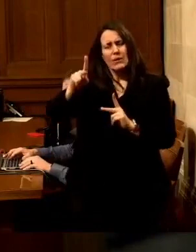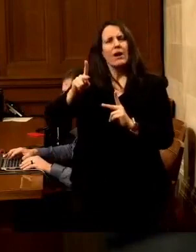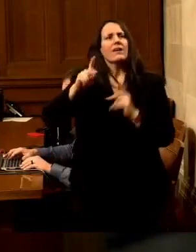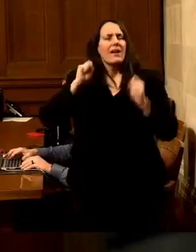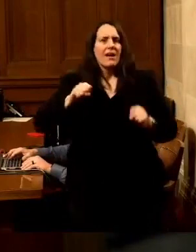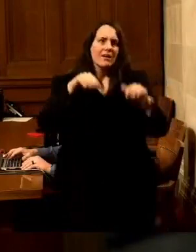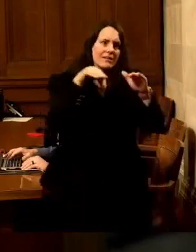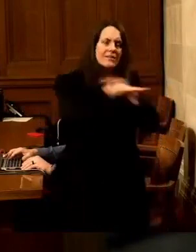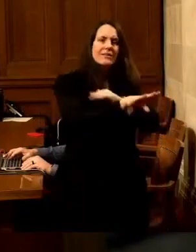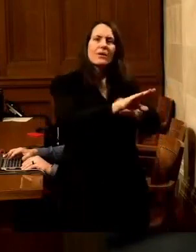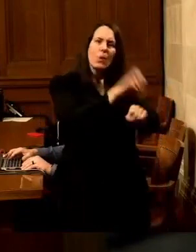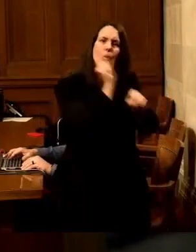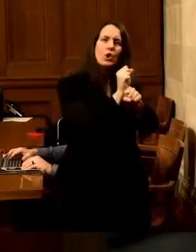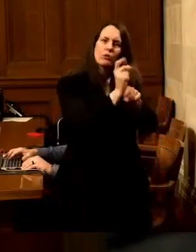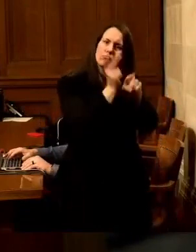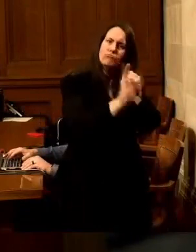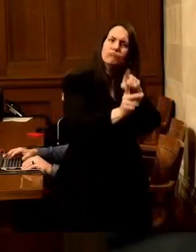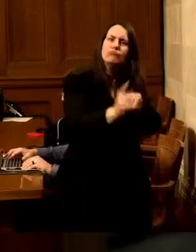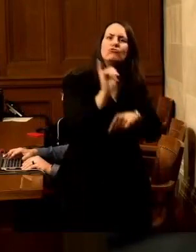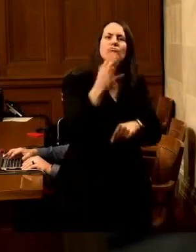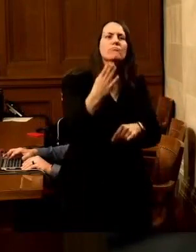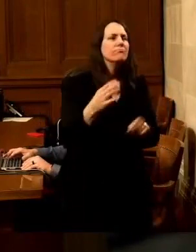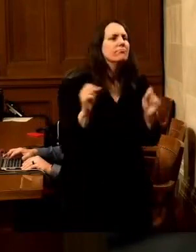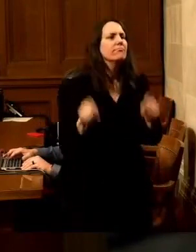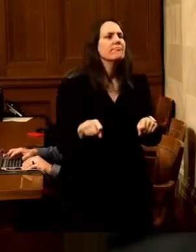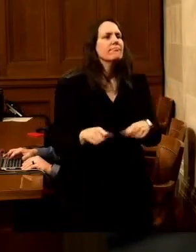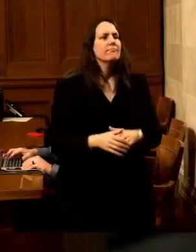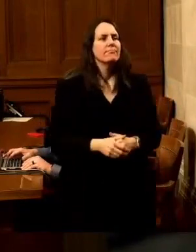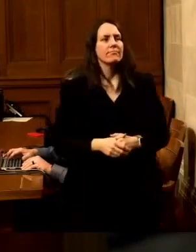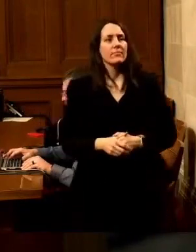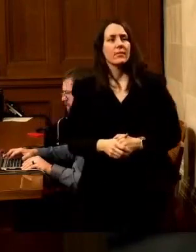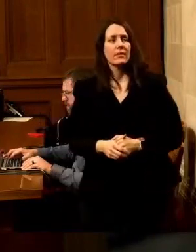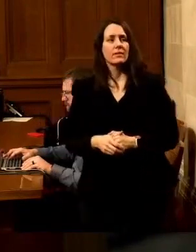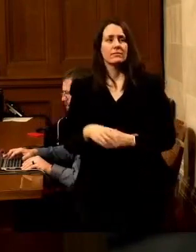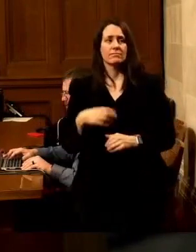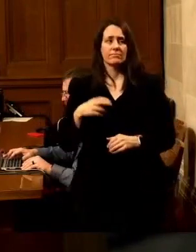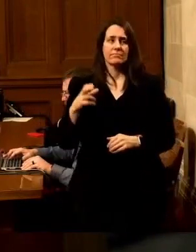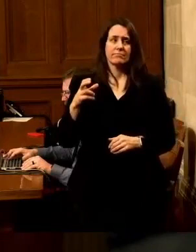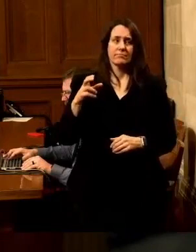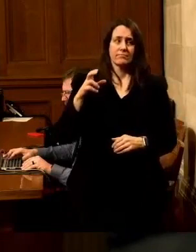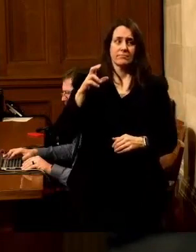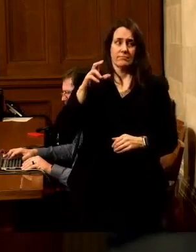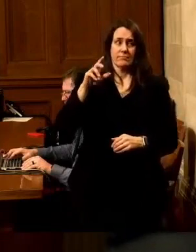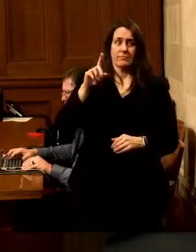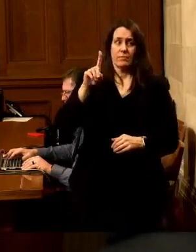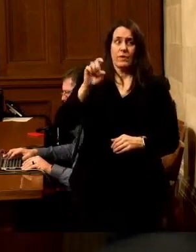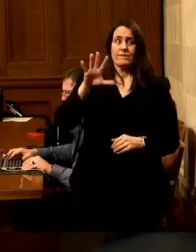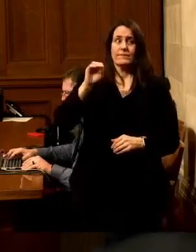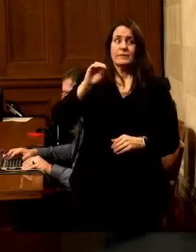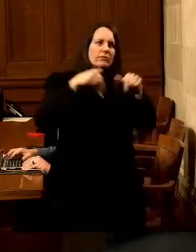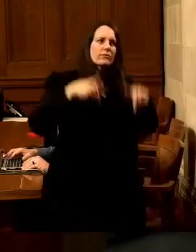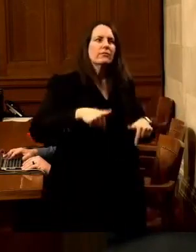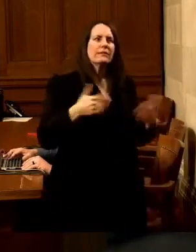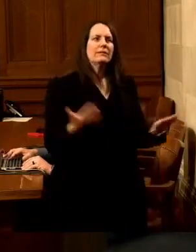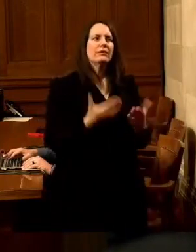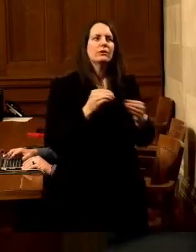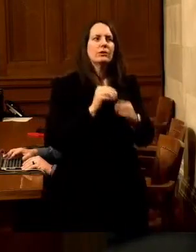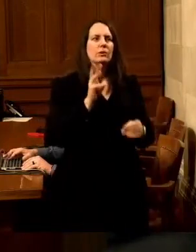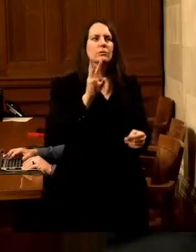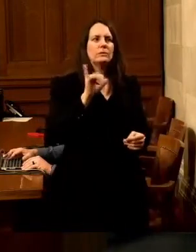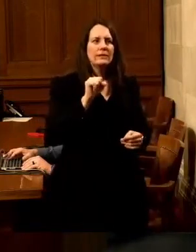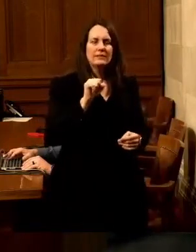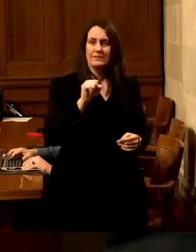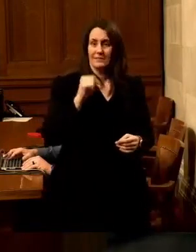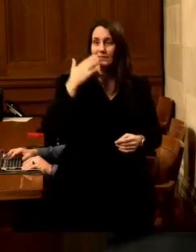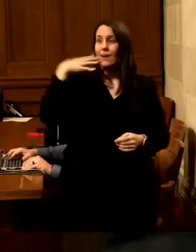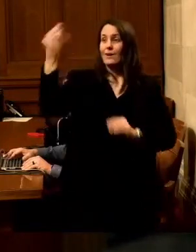workforce. I directed over $150 million to find innovative long-term solutions to our workforce challenges. Because of that